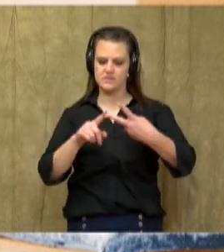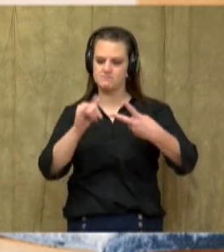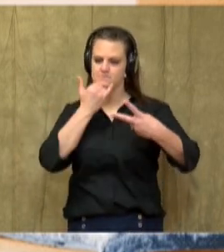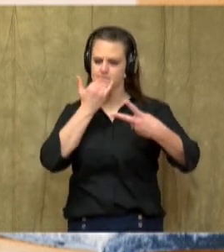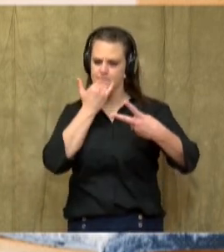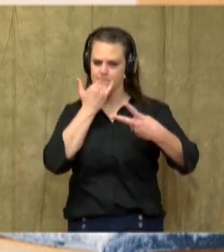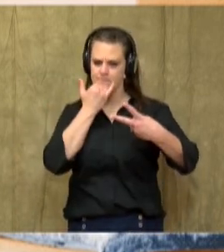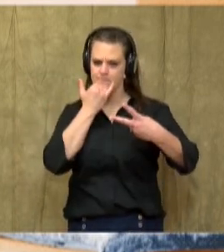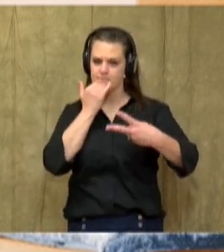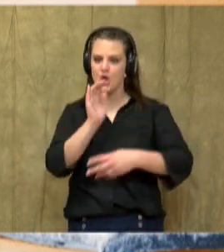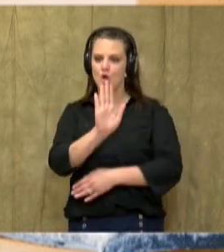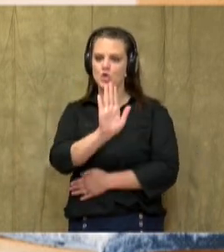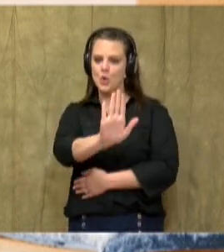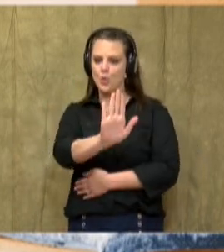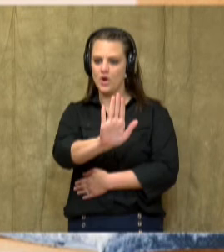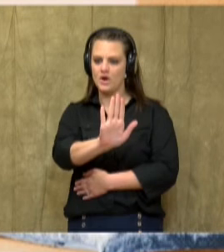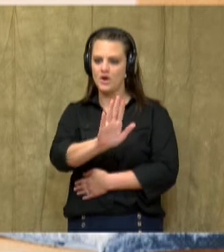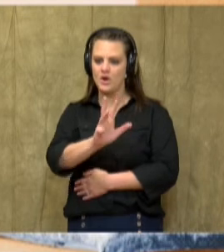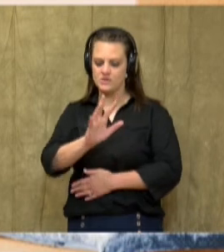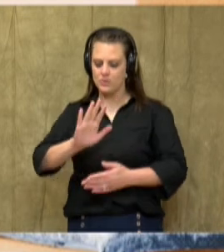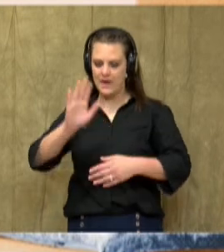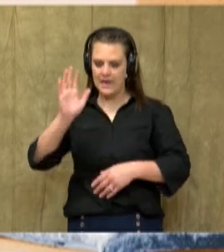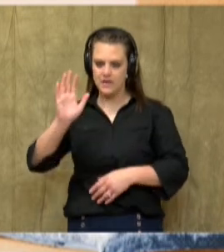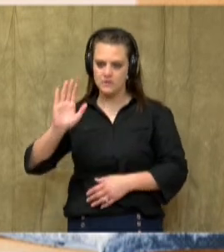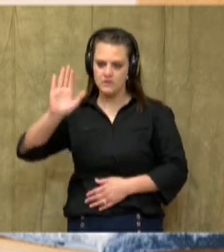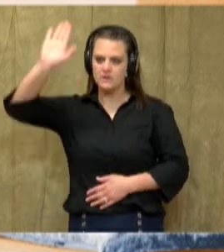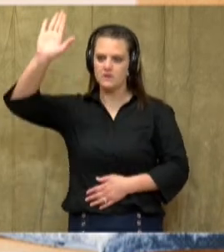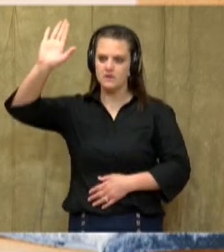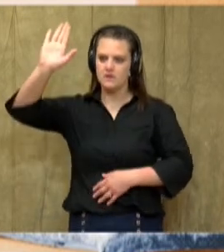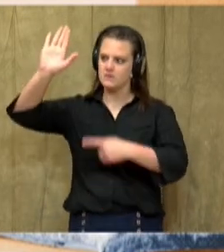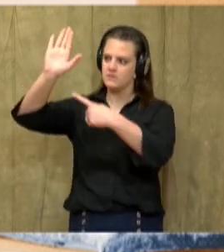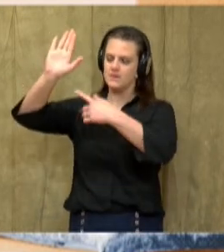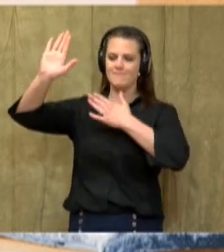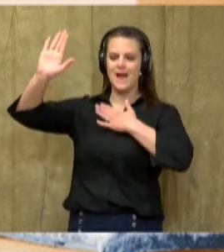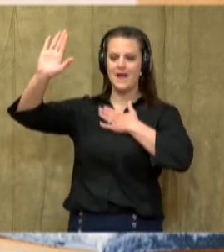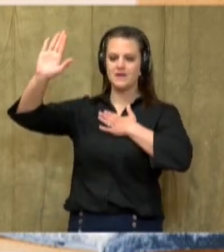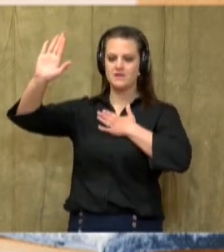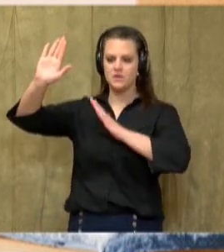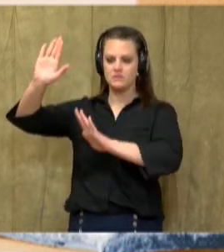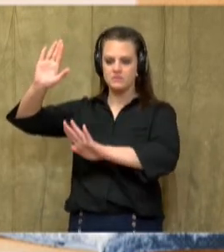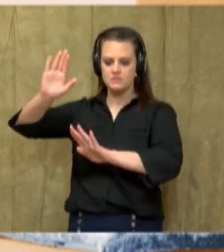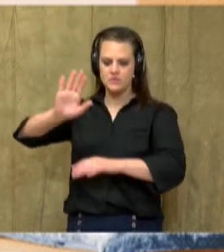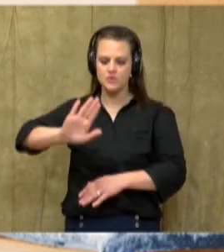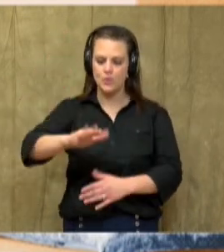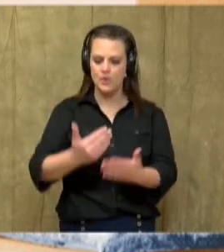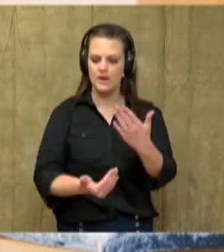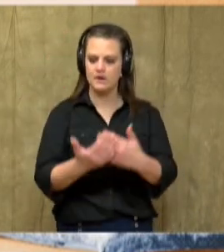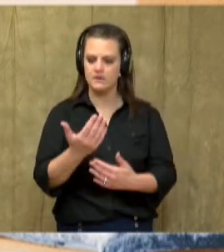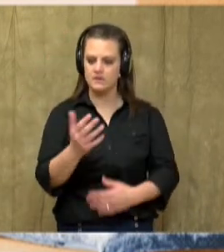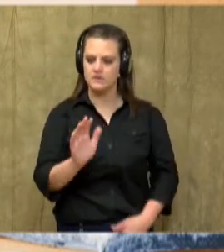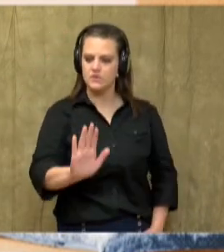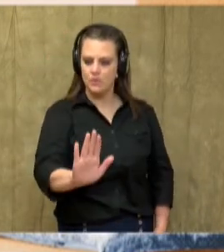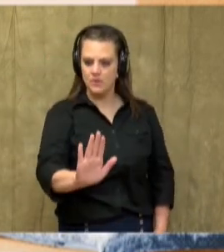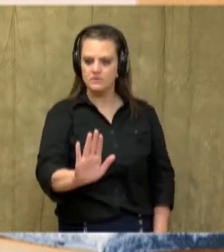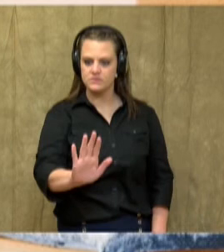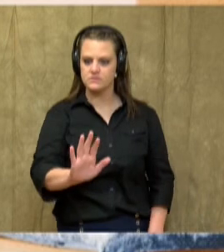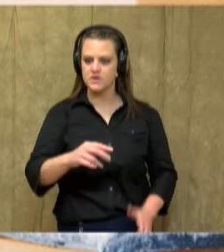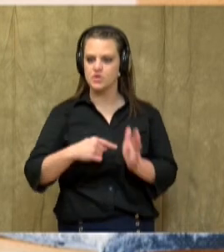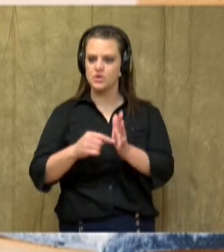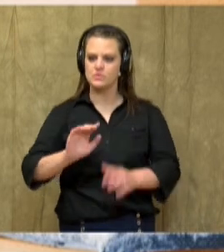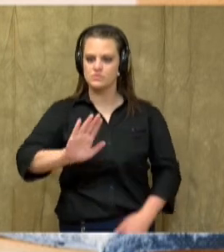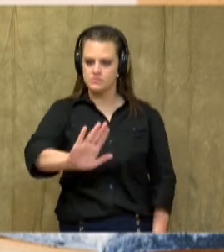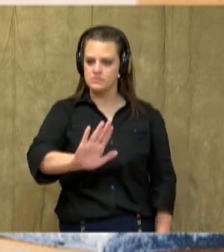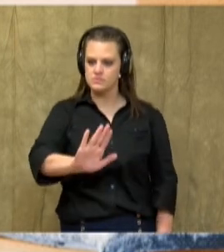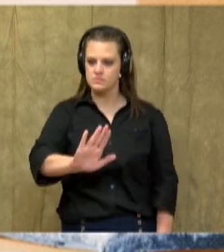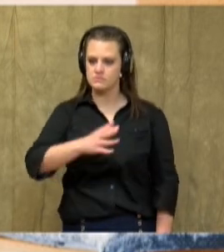Yes, your. Raise your hand. You own your hand. So this shows possession. Okay, when you see